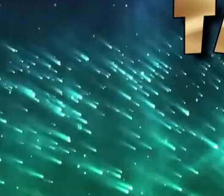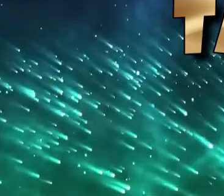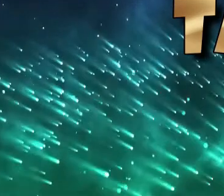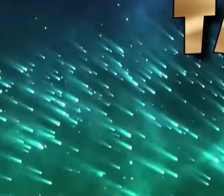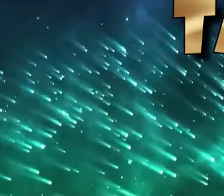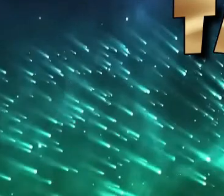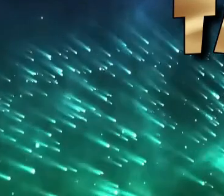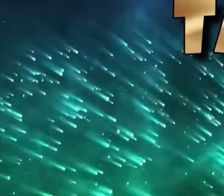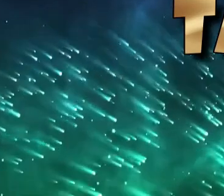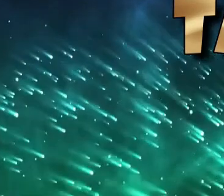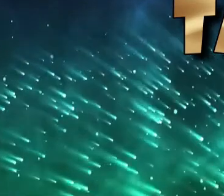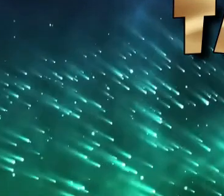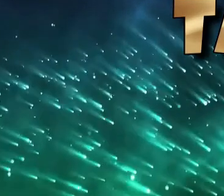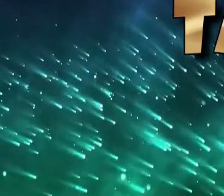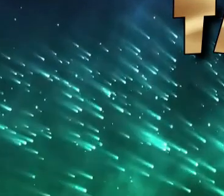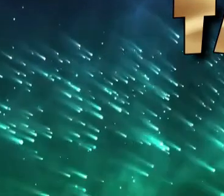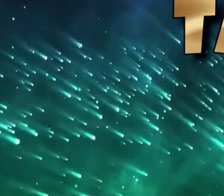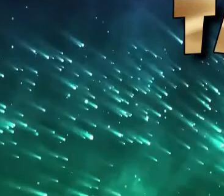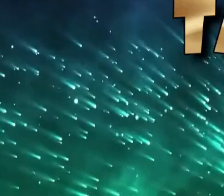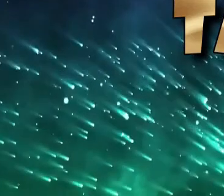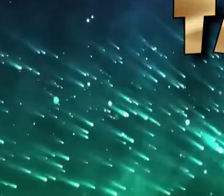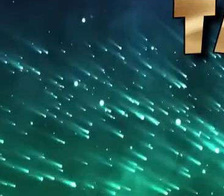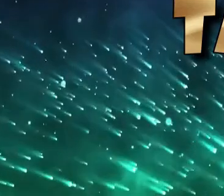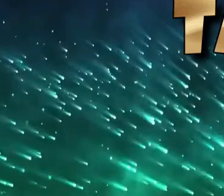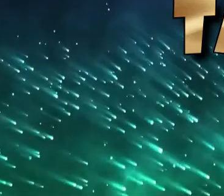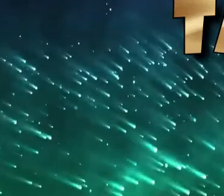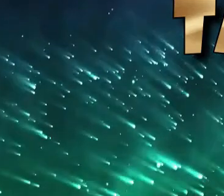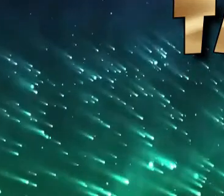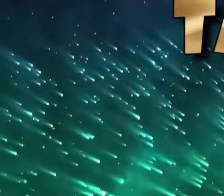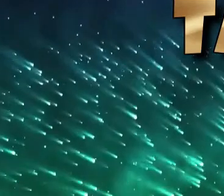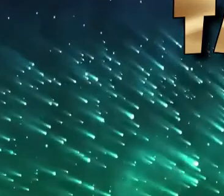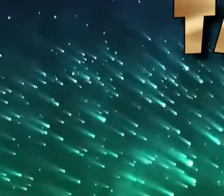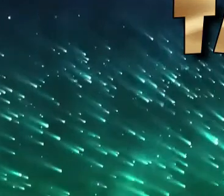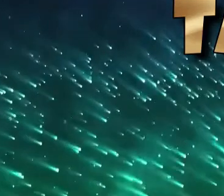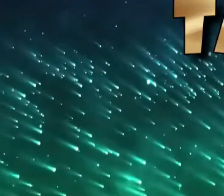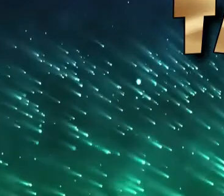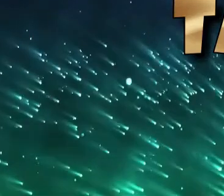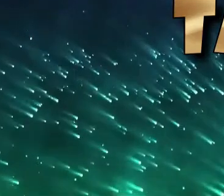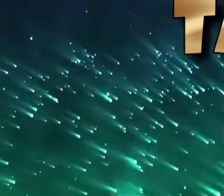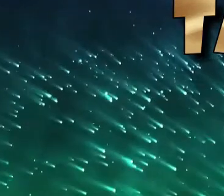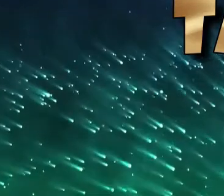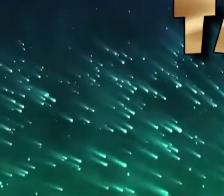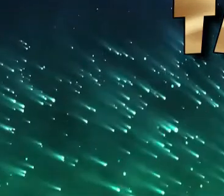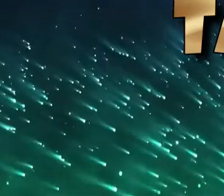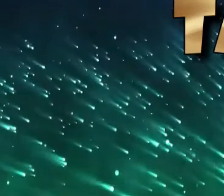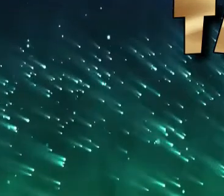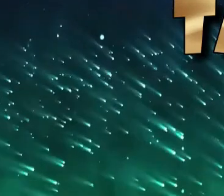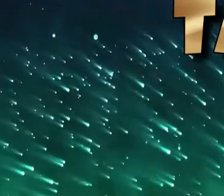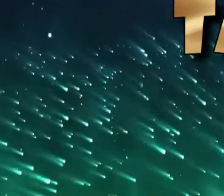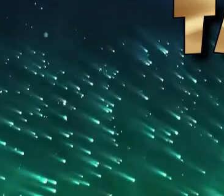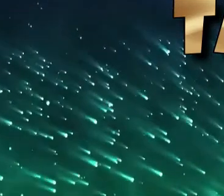na sasayangin, edukasyon ipagpatuloy natin. Anumang pagsubok at mga balakid,